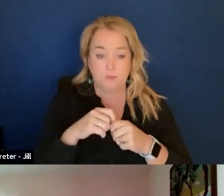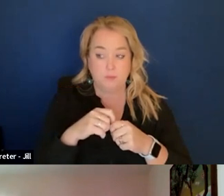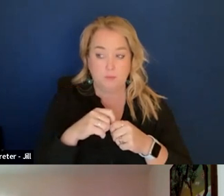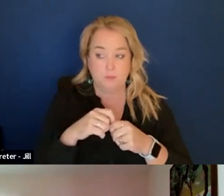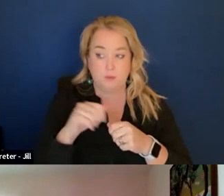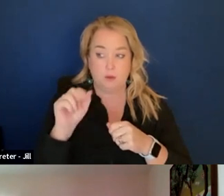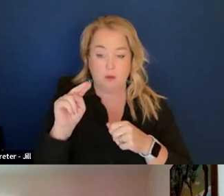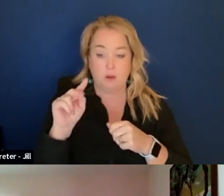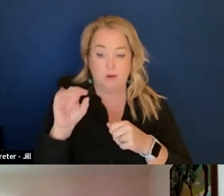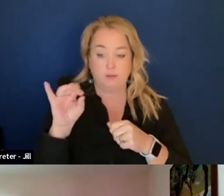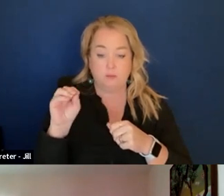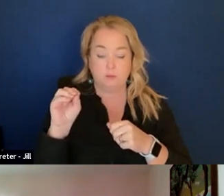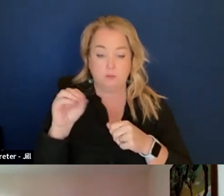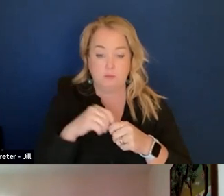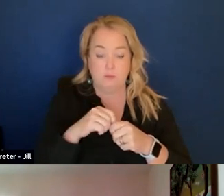Antonio.